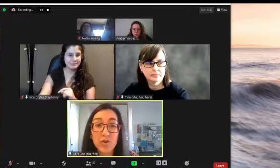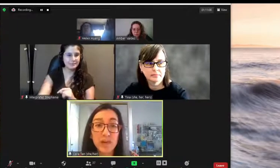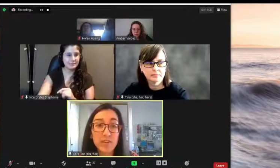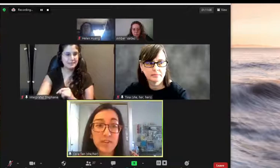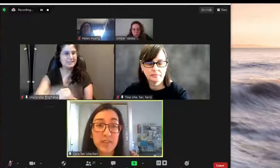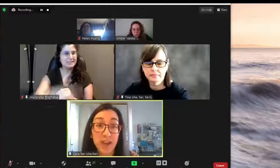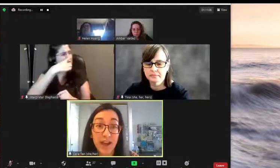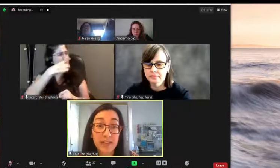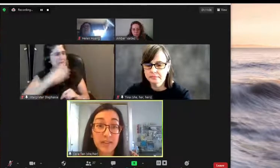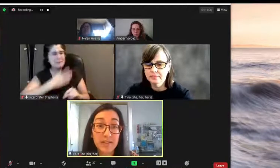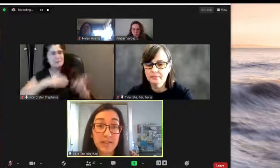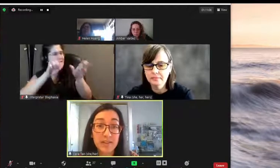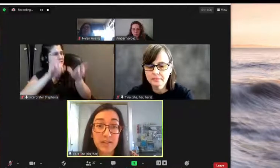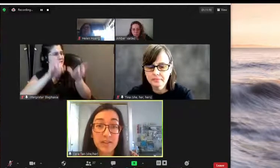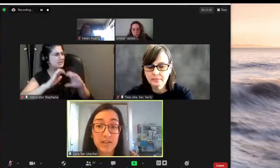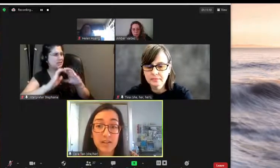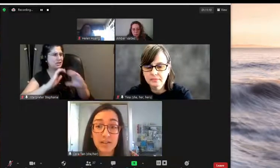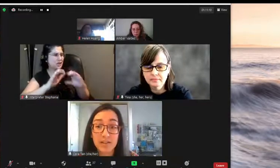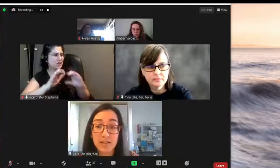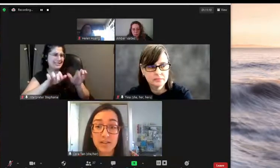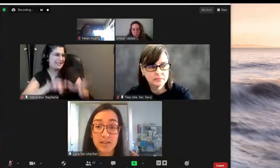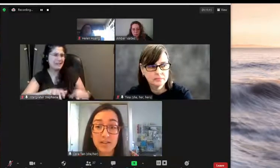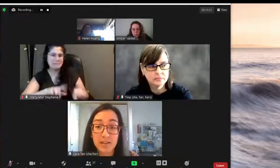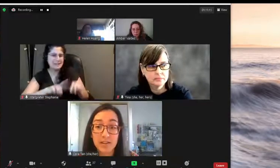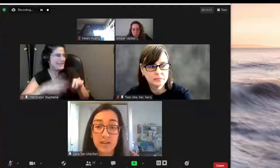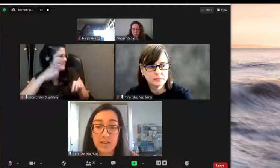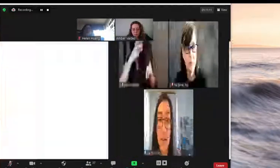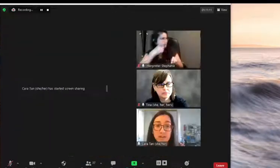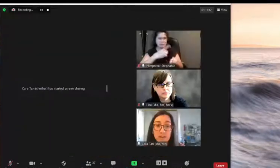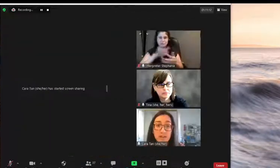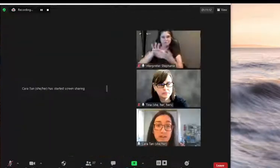Could you type into the chat?